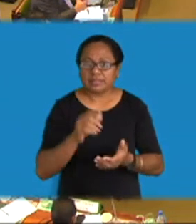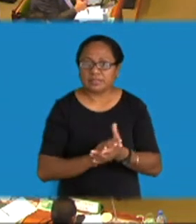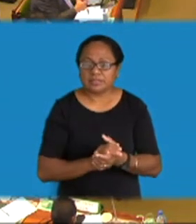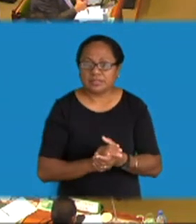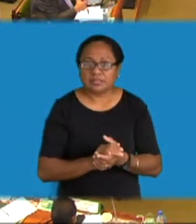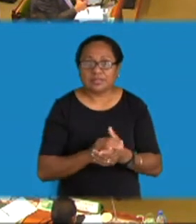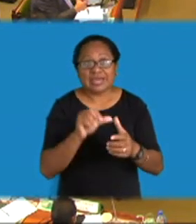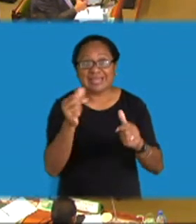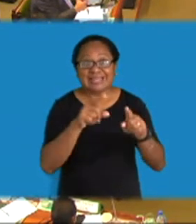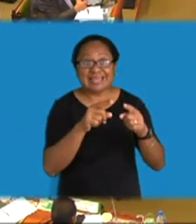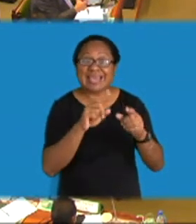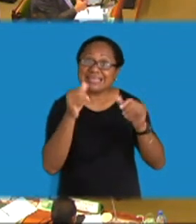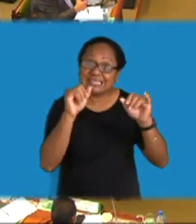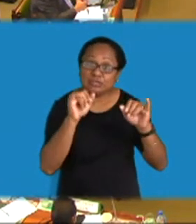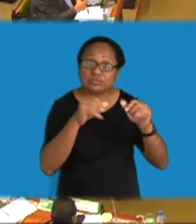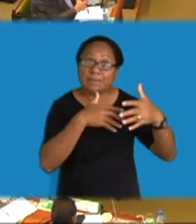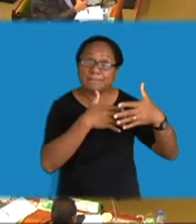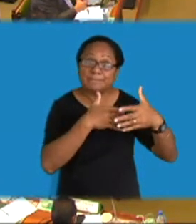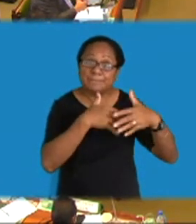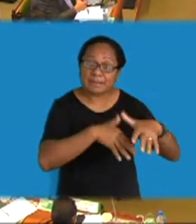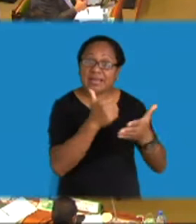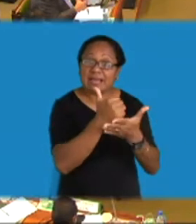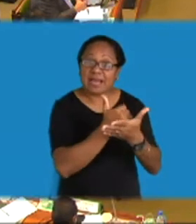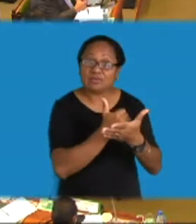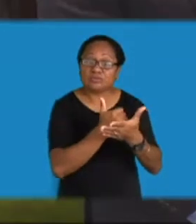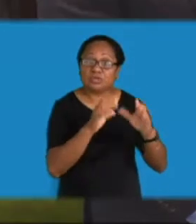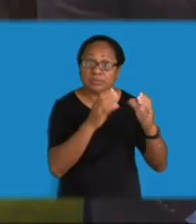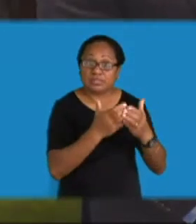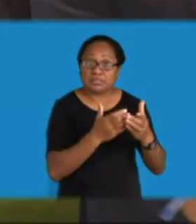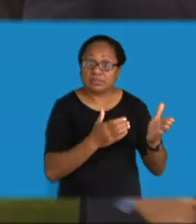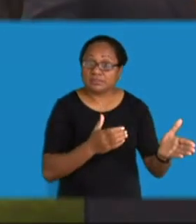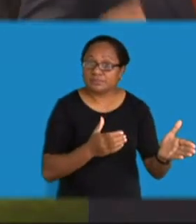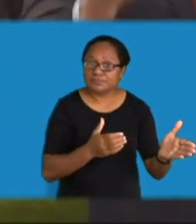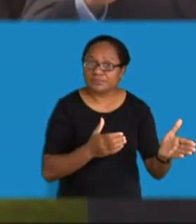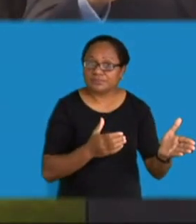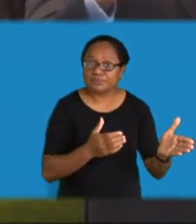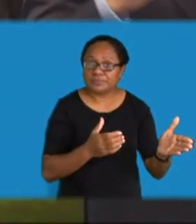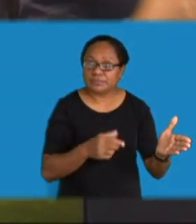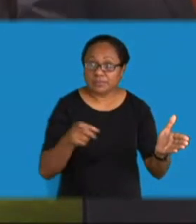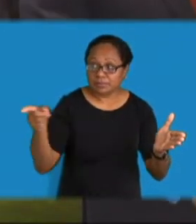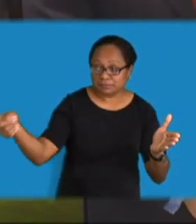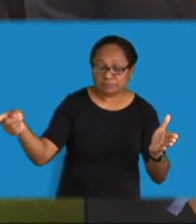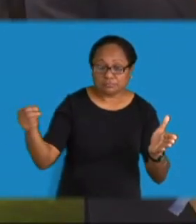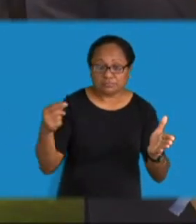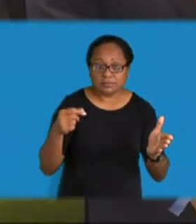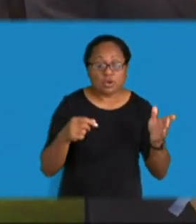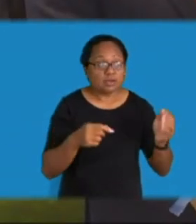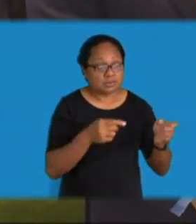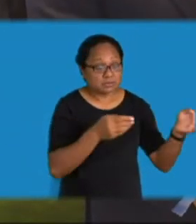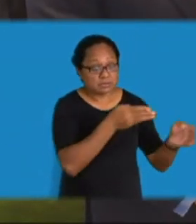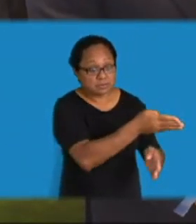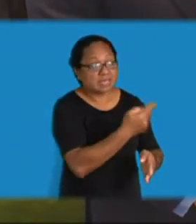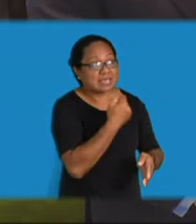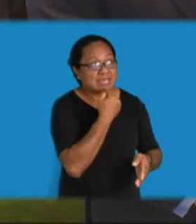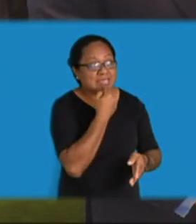Committee, or any other committee for that matter, that those matters are on foot. The Honourable Member has just quoted a civil servant